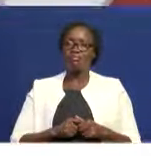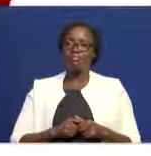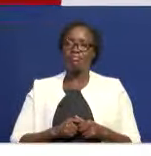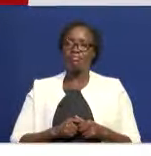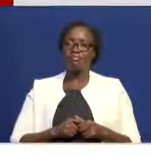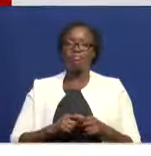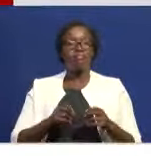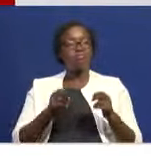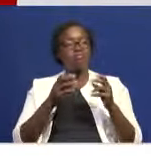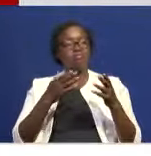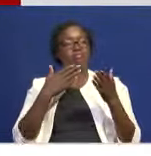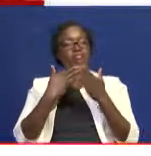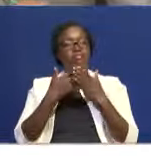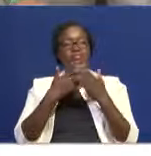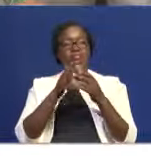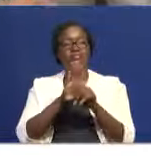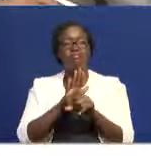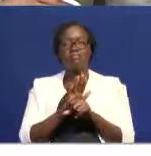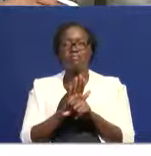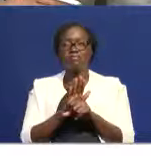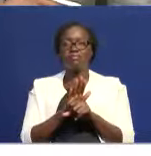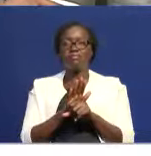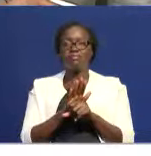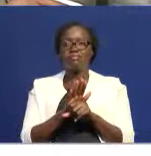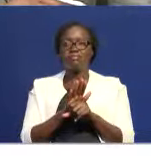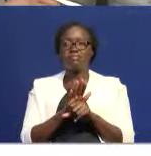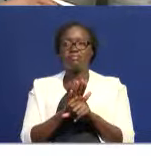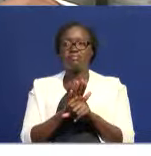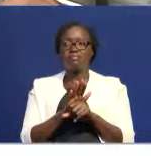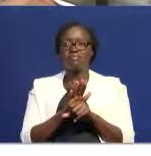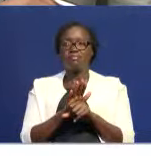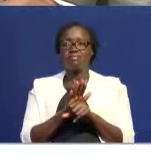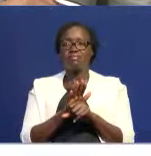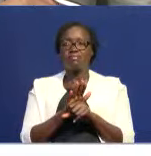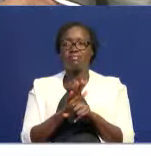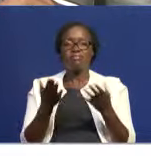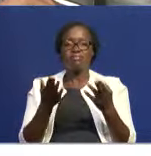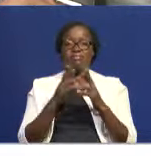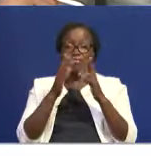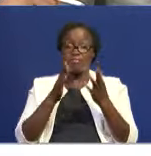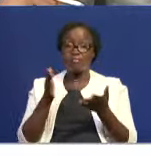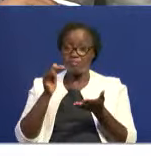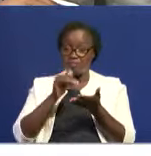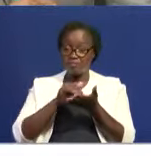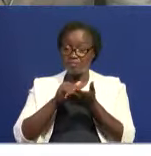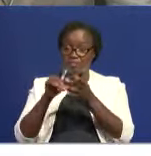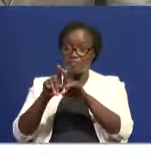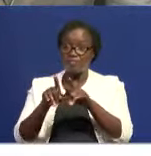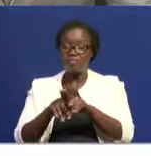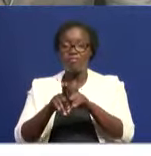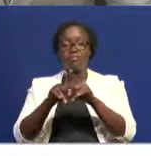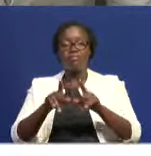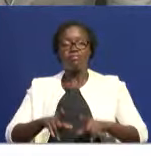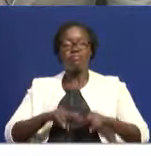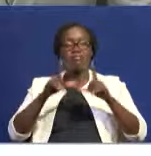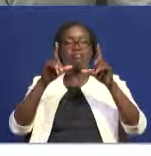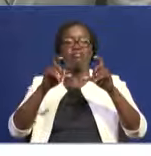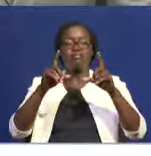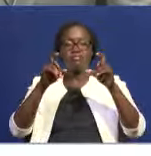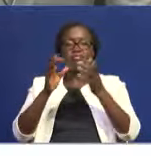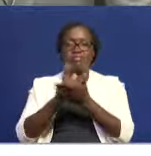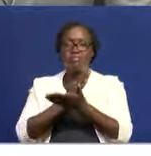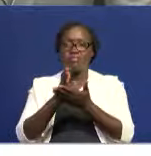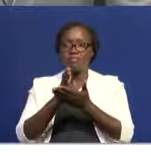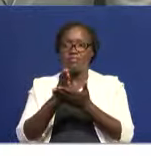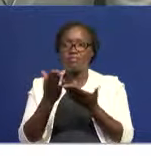Naam, shukran sana Abdi Aziz Hashim. Huyo ni mwanahabari mwenza ambaye anatuletea tu picha za moja kwa moja na kutupatia